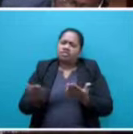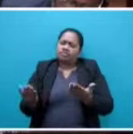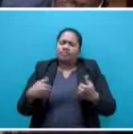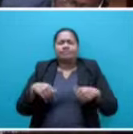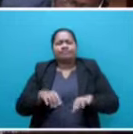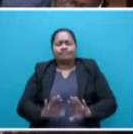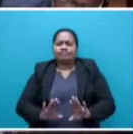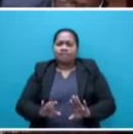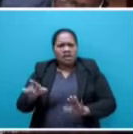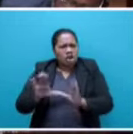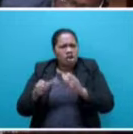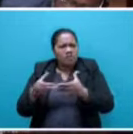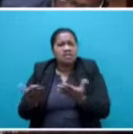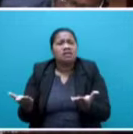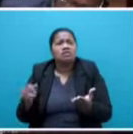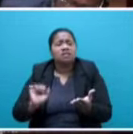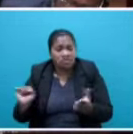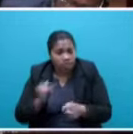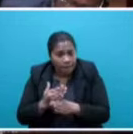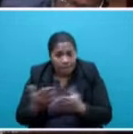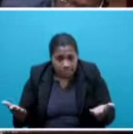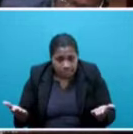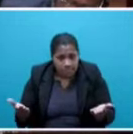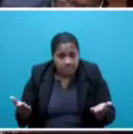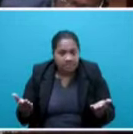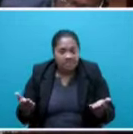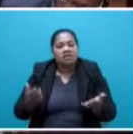job? Order. Now, Mr. Speaker, sir,